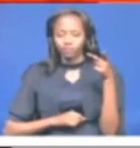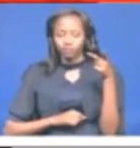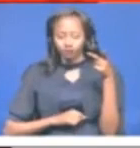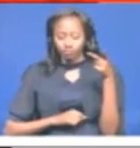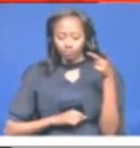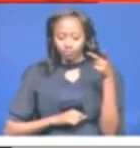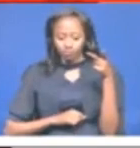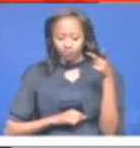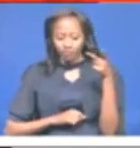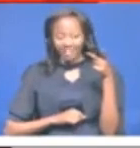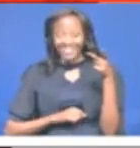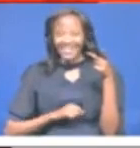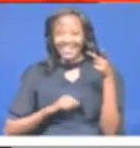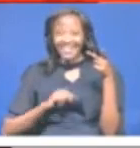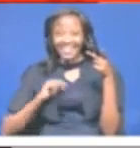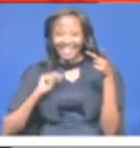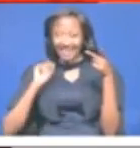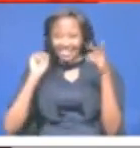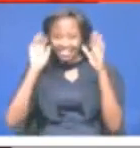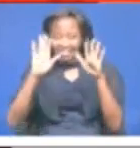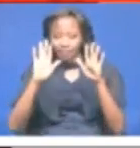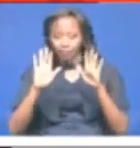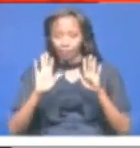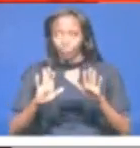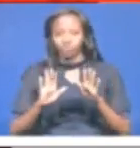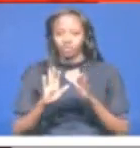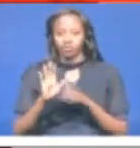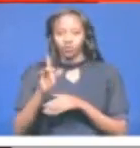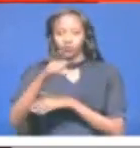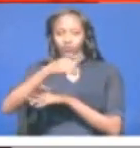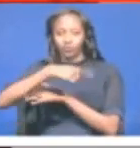it is very important for us